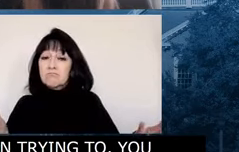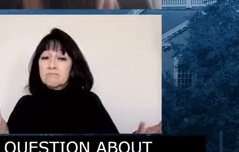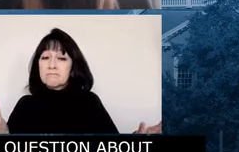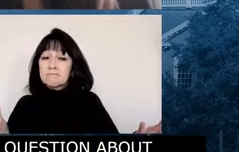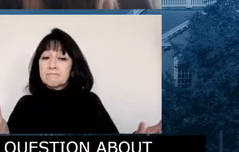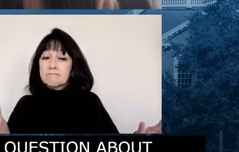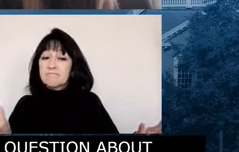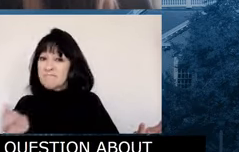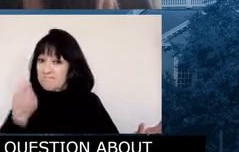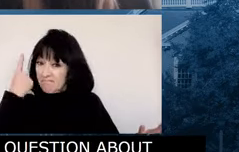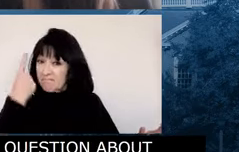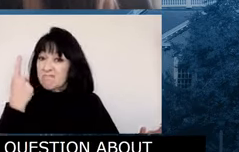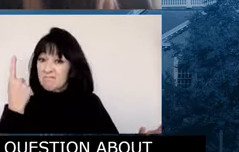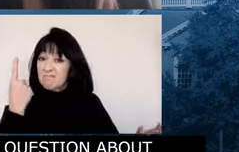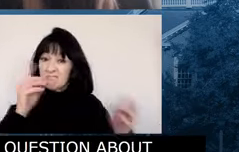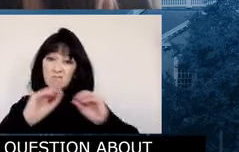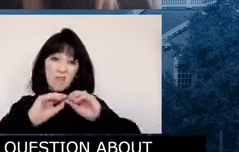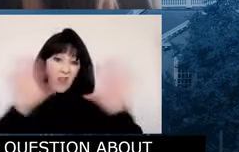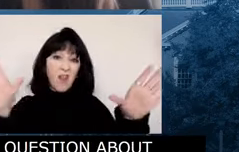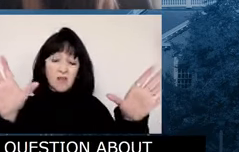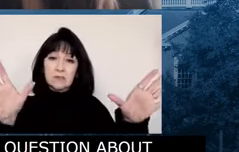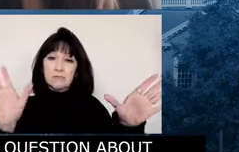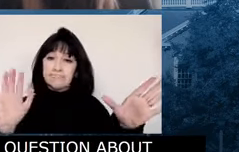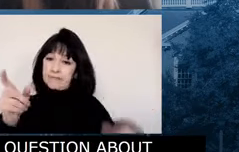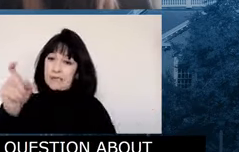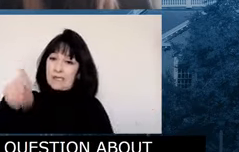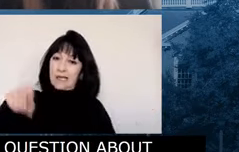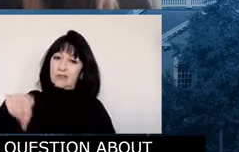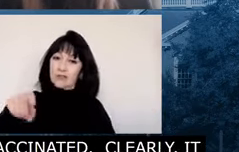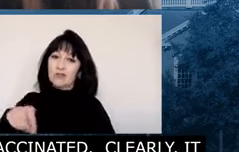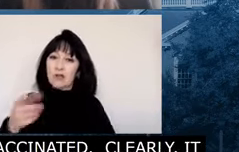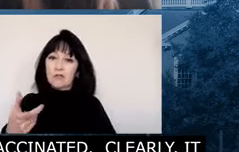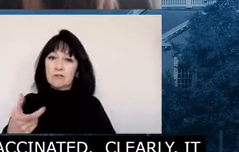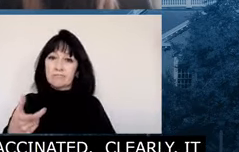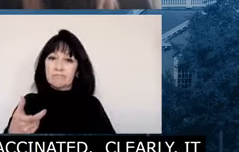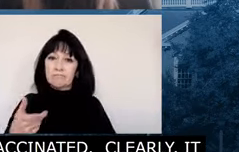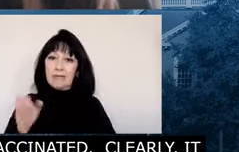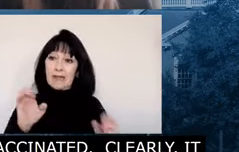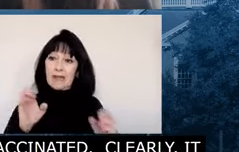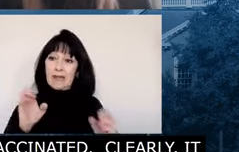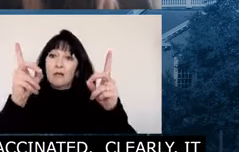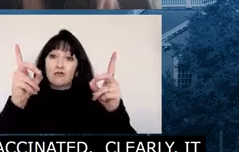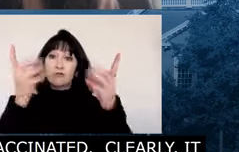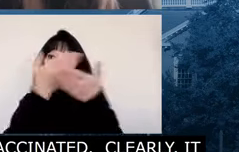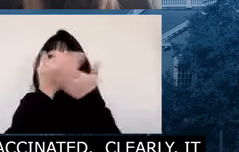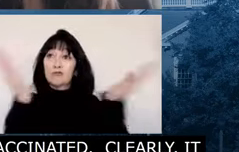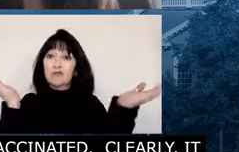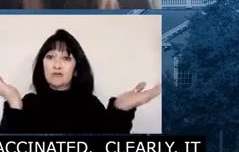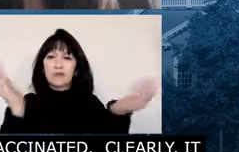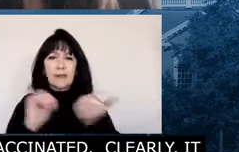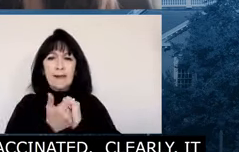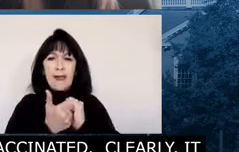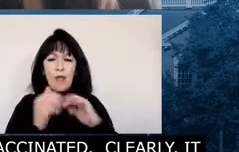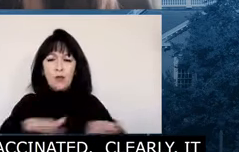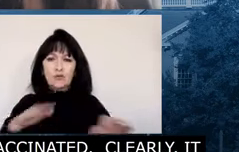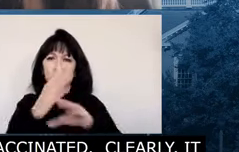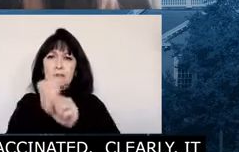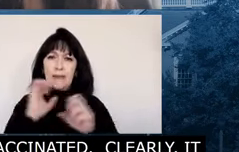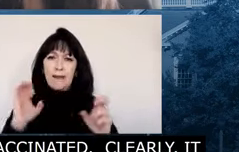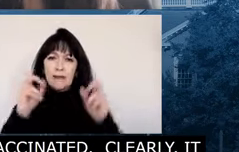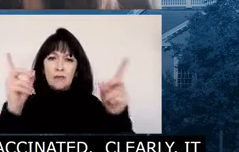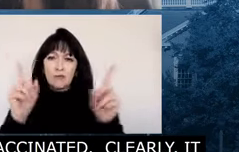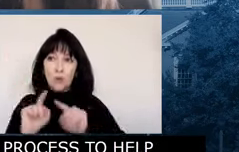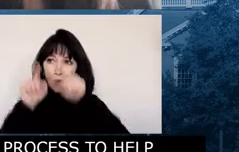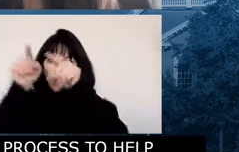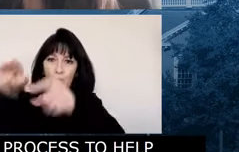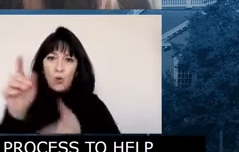real necessary educational process to really help parents make the right decision, a decision based